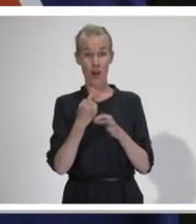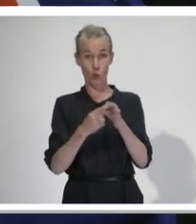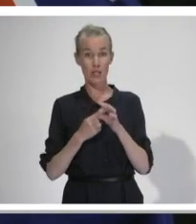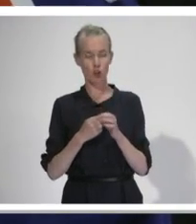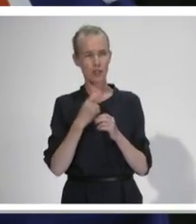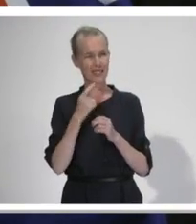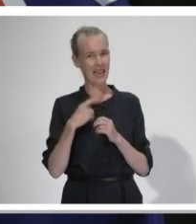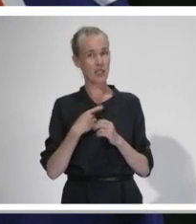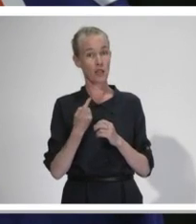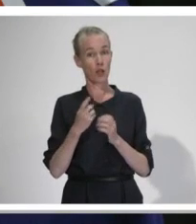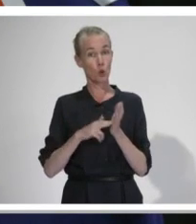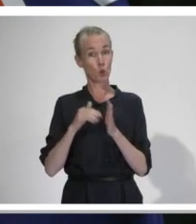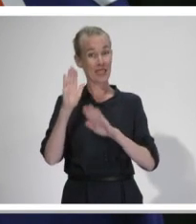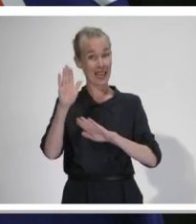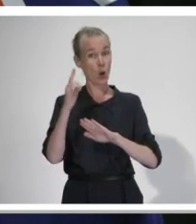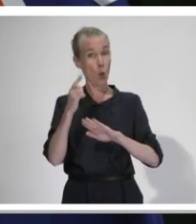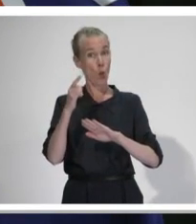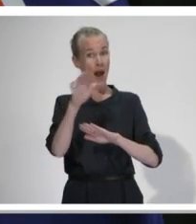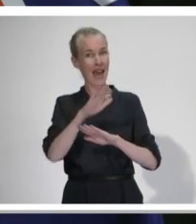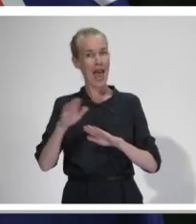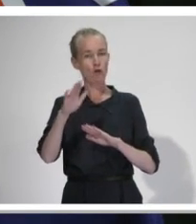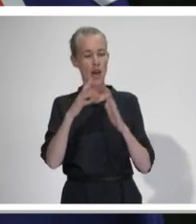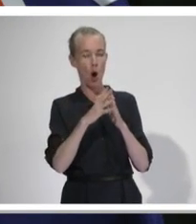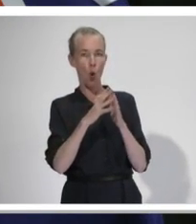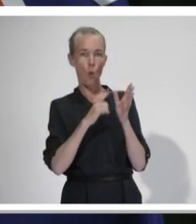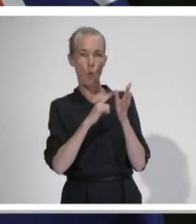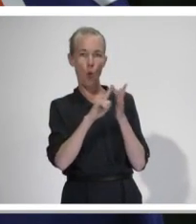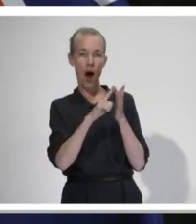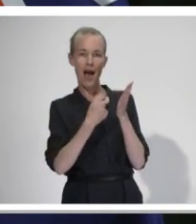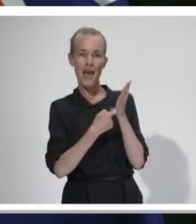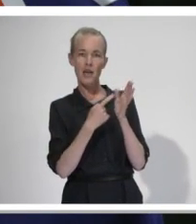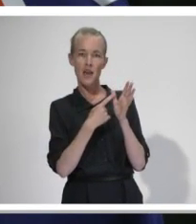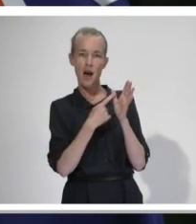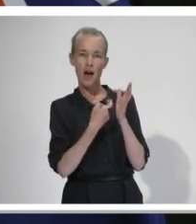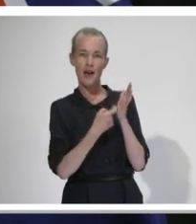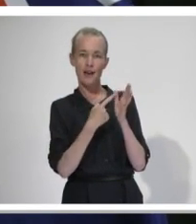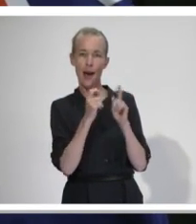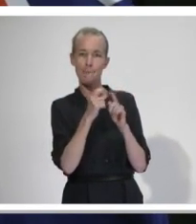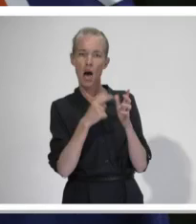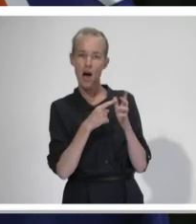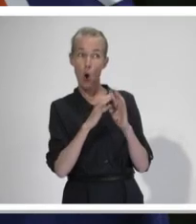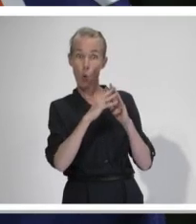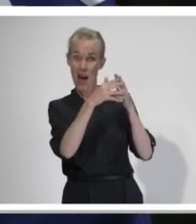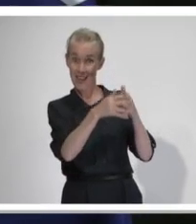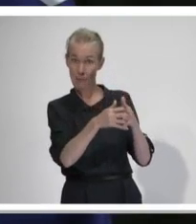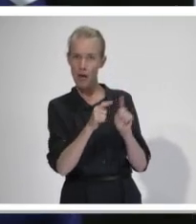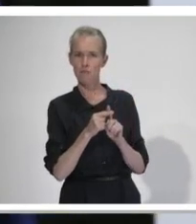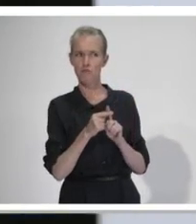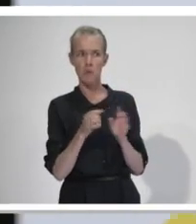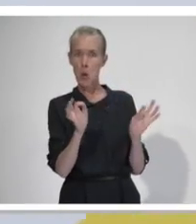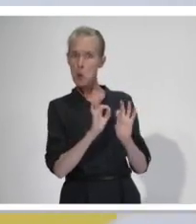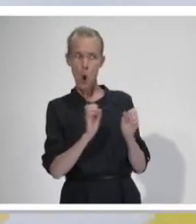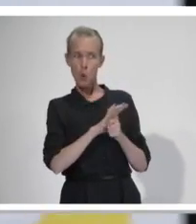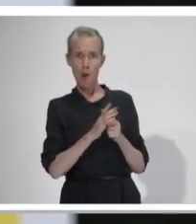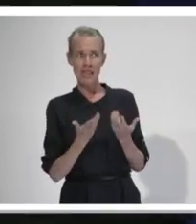region. Why is this? Is there any particular reason behind the success there, and could it be replicated elsewhere?